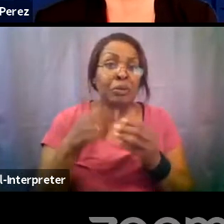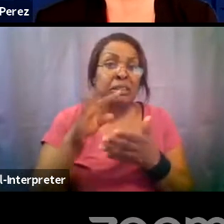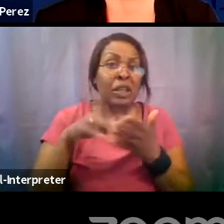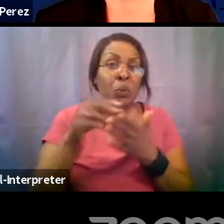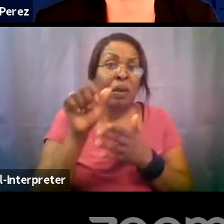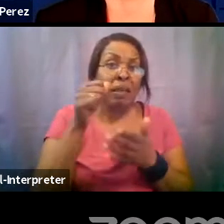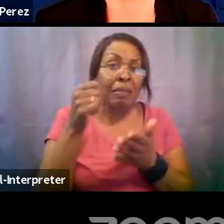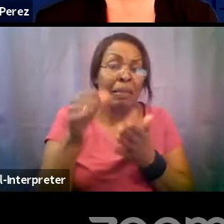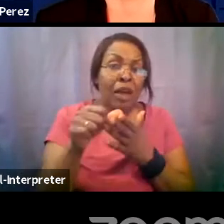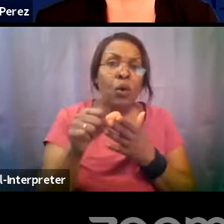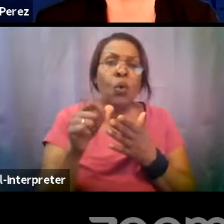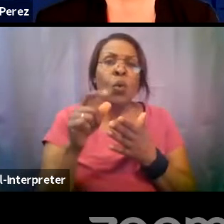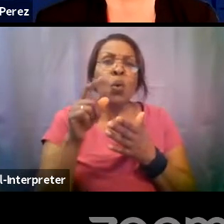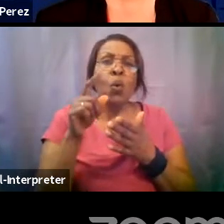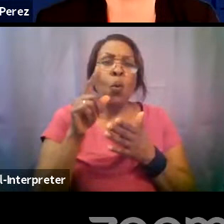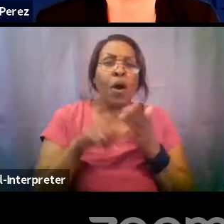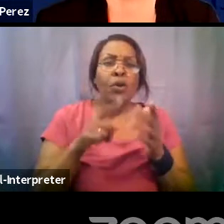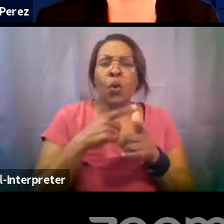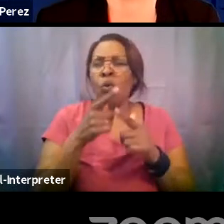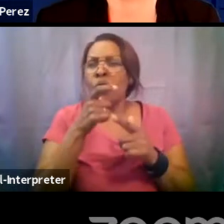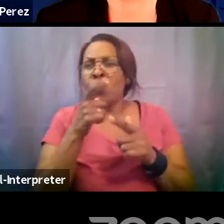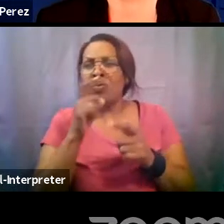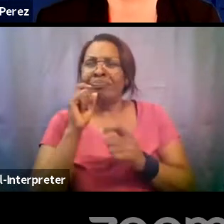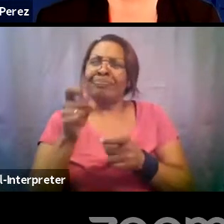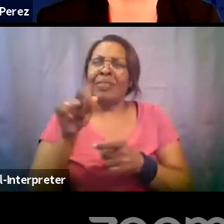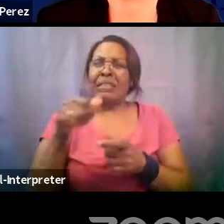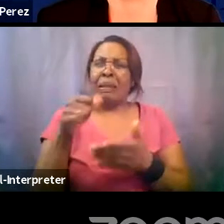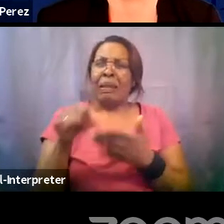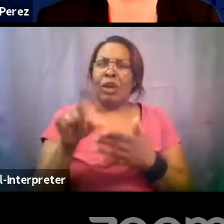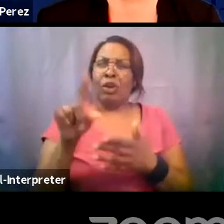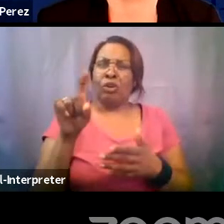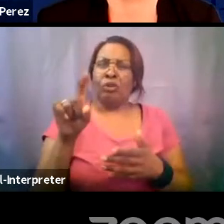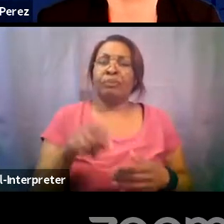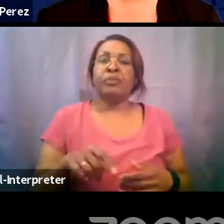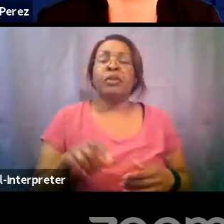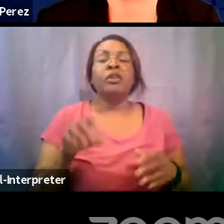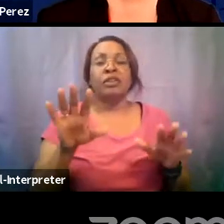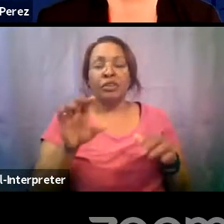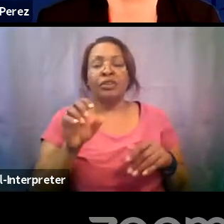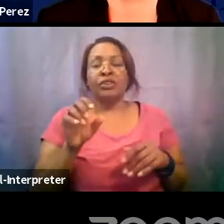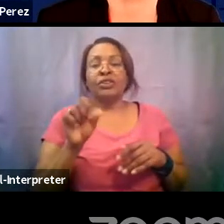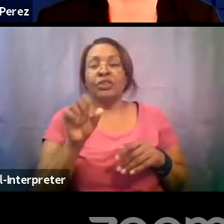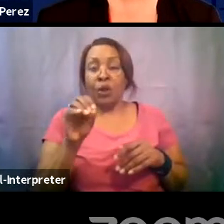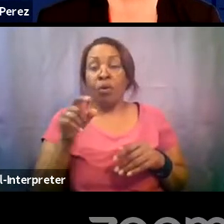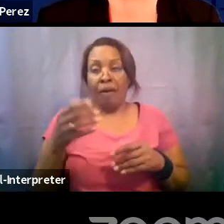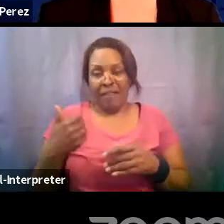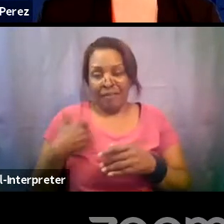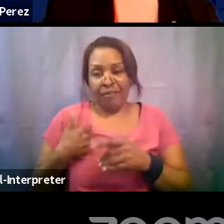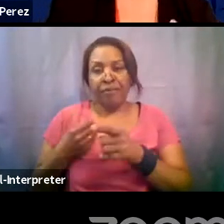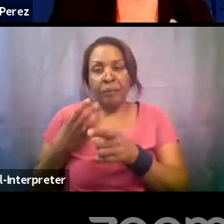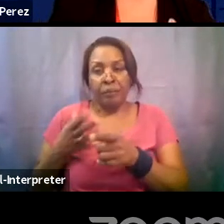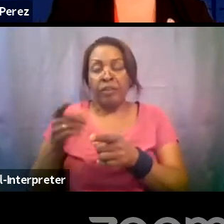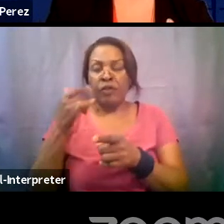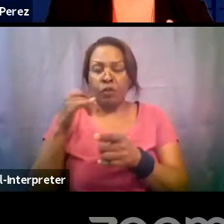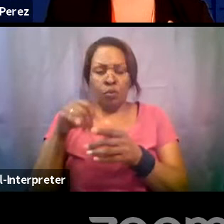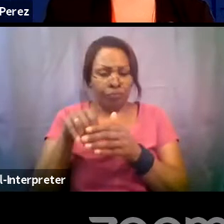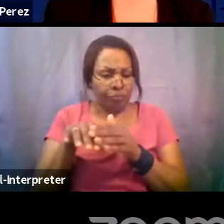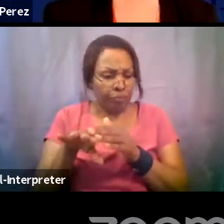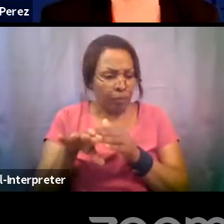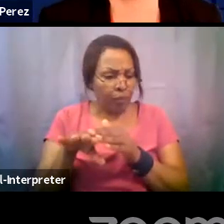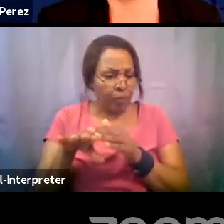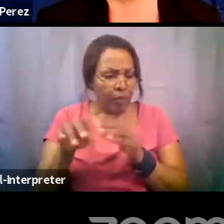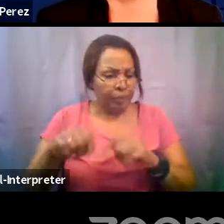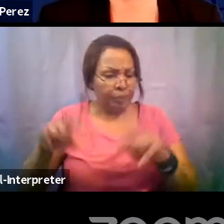letter? What or who would issue this letter? So there is information, and if you go into go